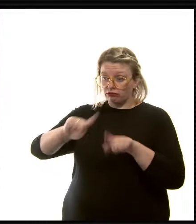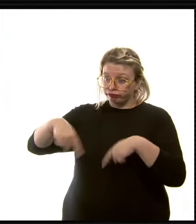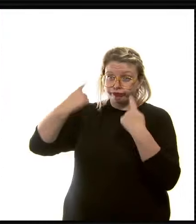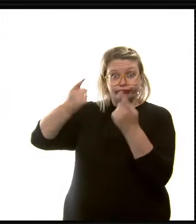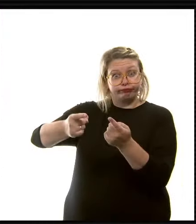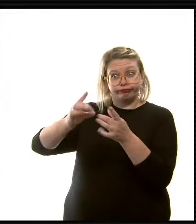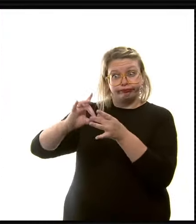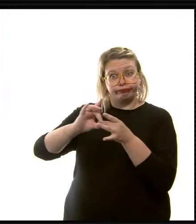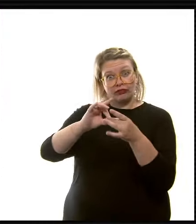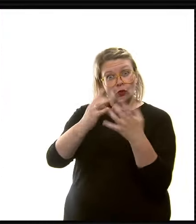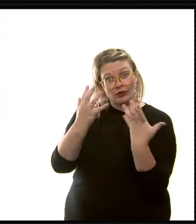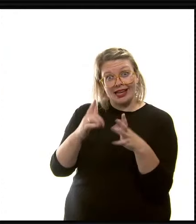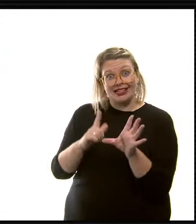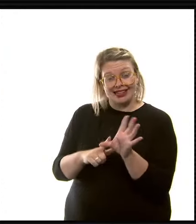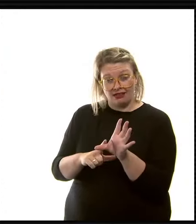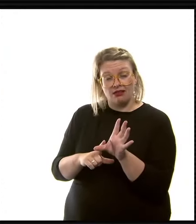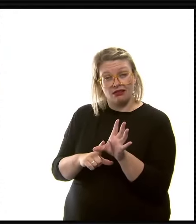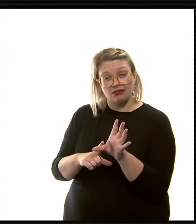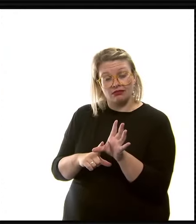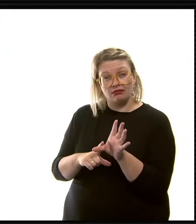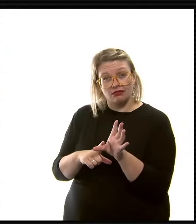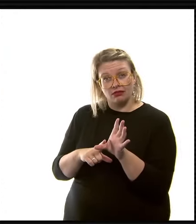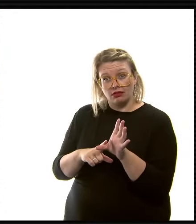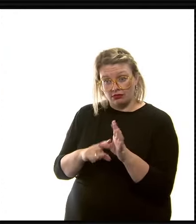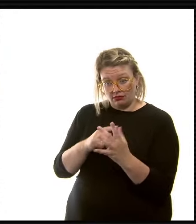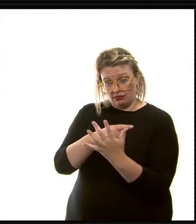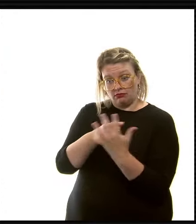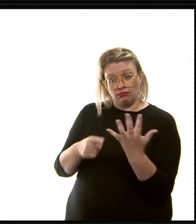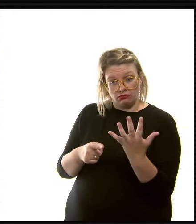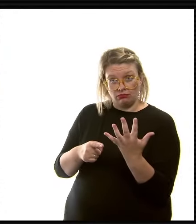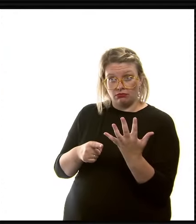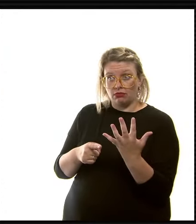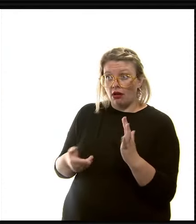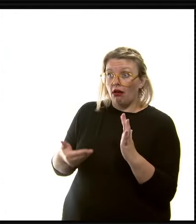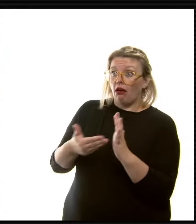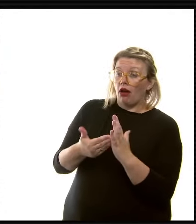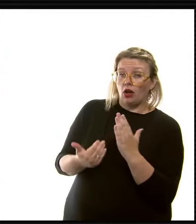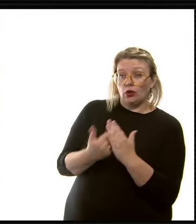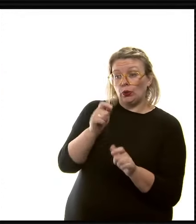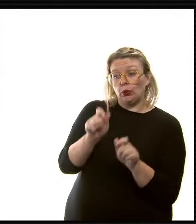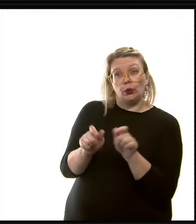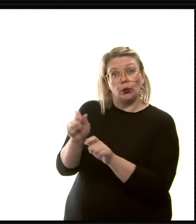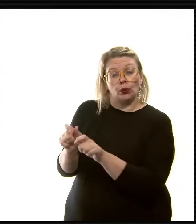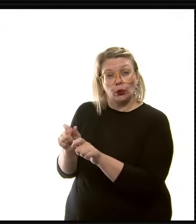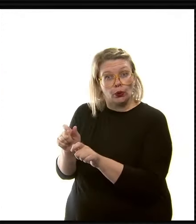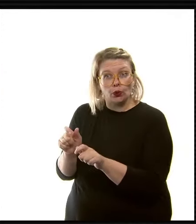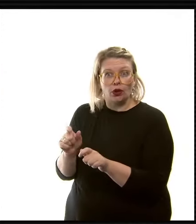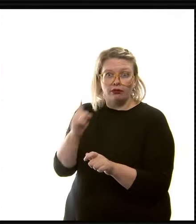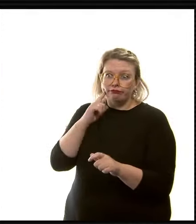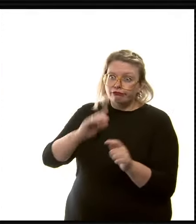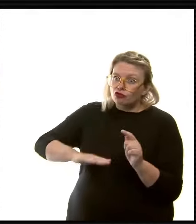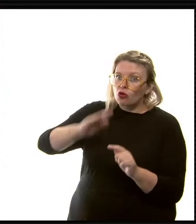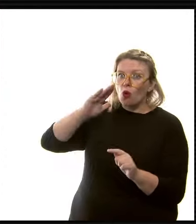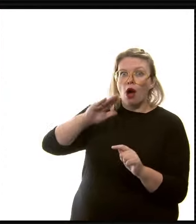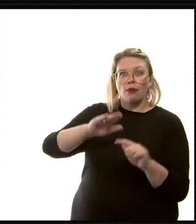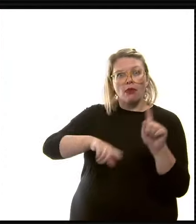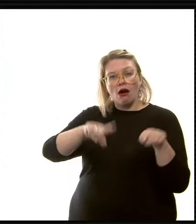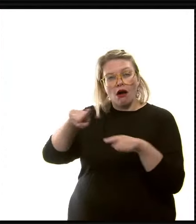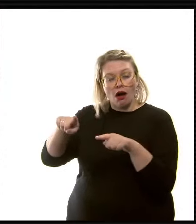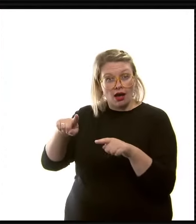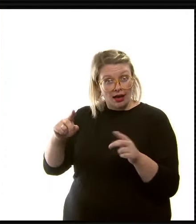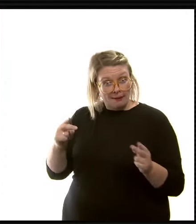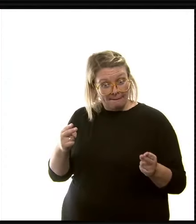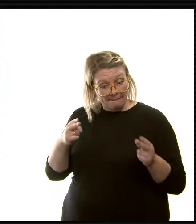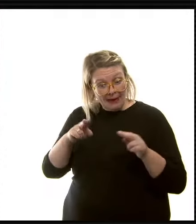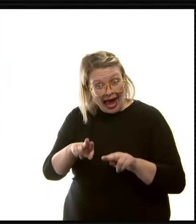for the last 10 years. And these models really represent a significant part of their journey and growing up. So, do they come back to